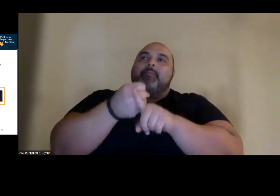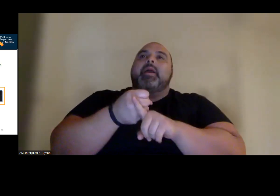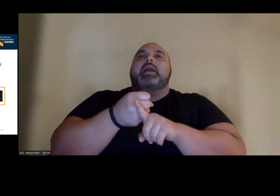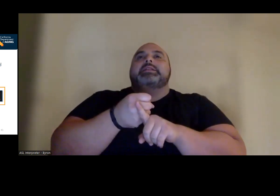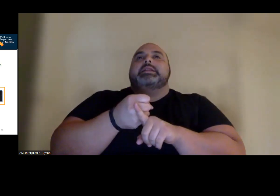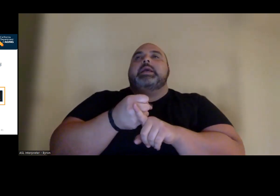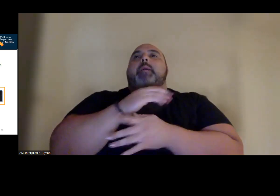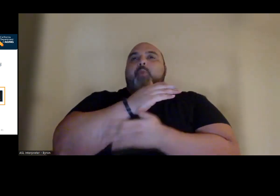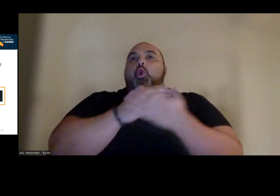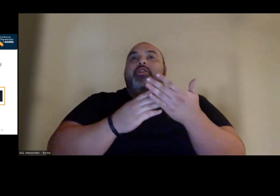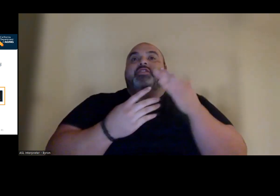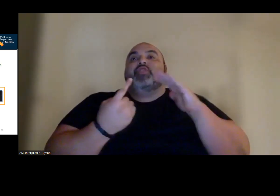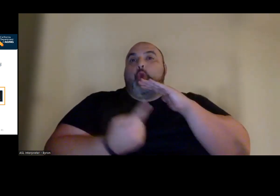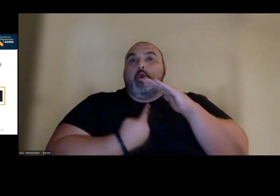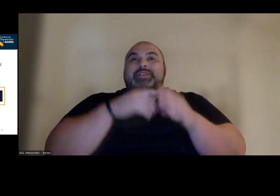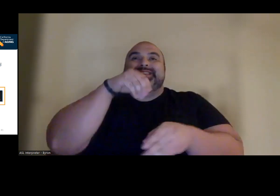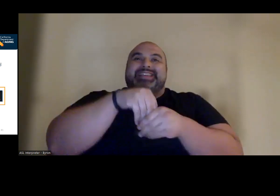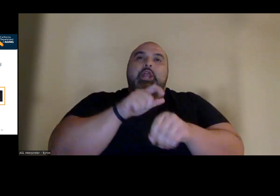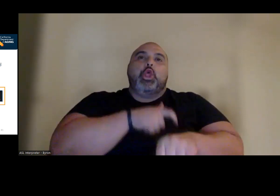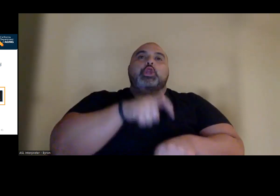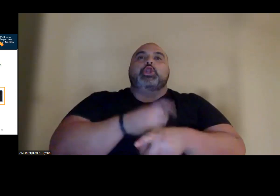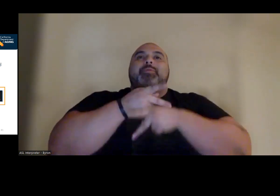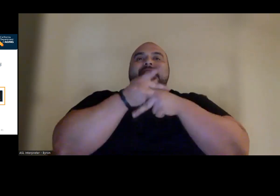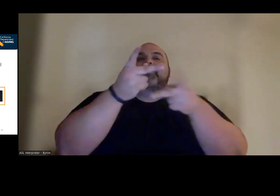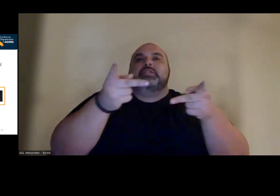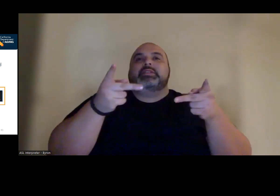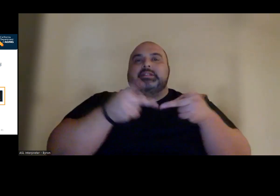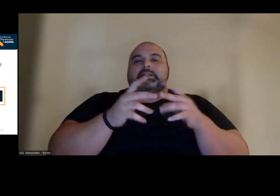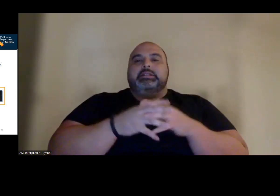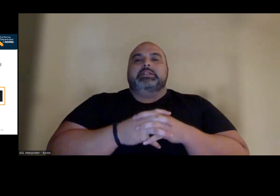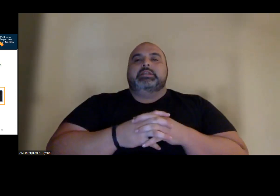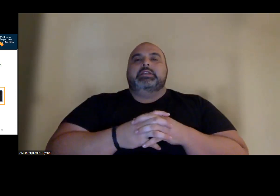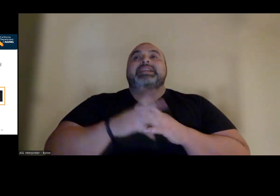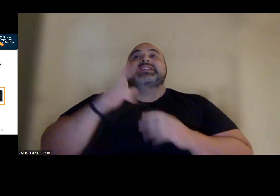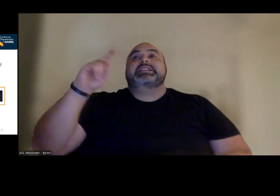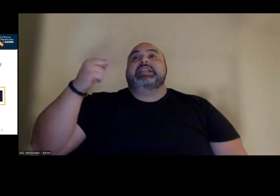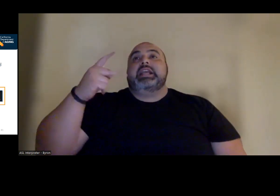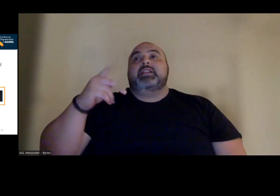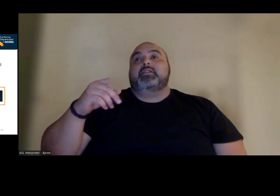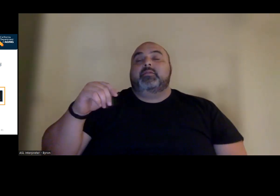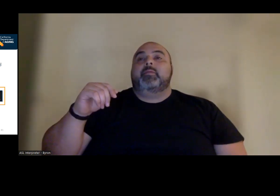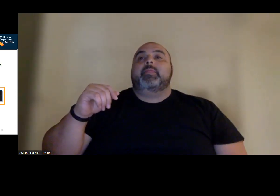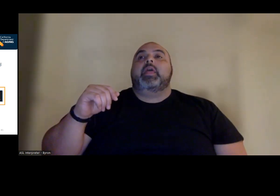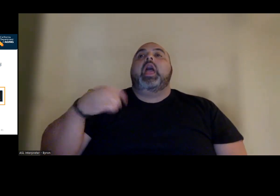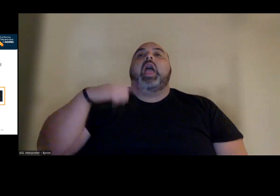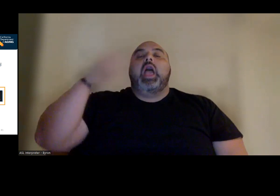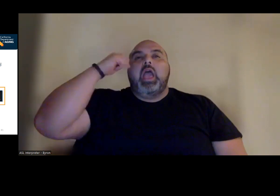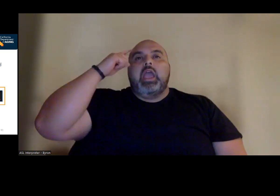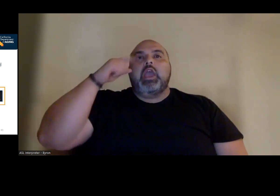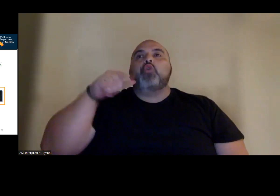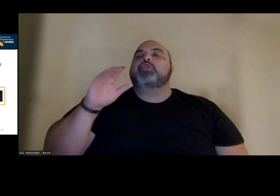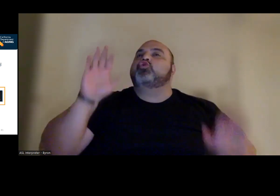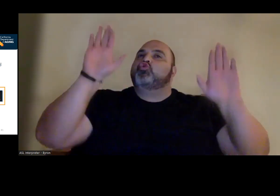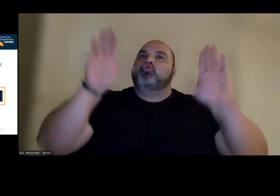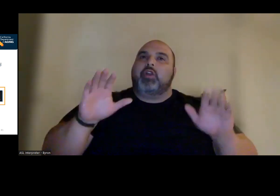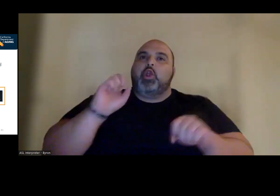aspects of loneliness in long-term care facilities. Um, secondary to that, uh, I think that this is great that the